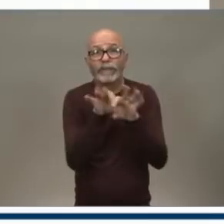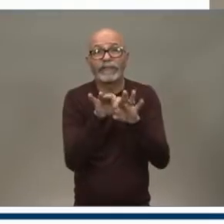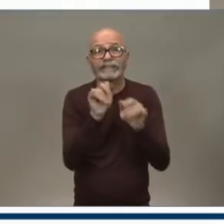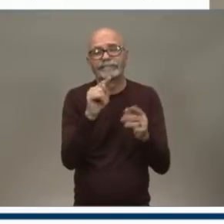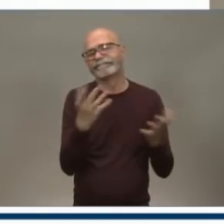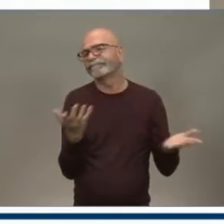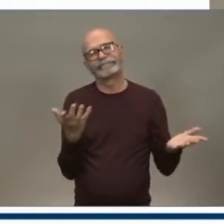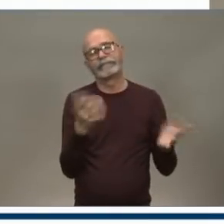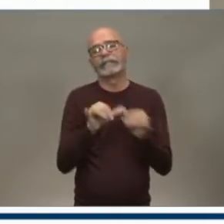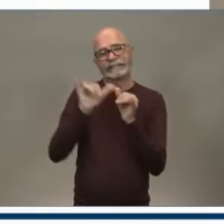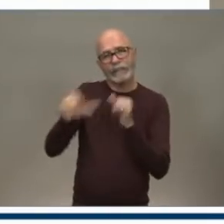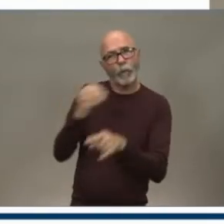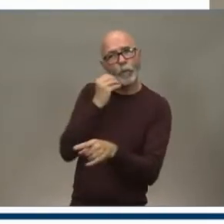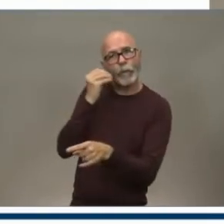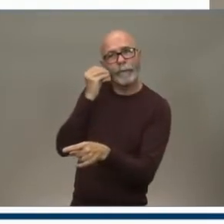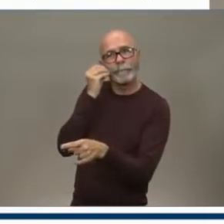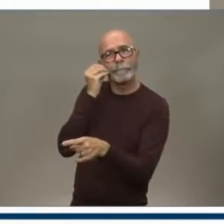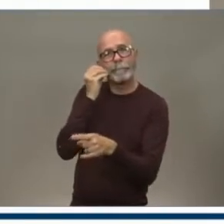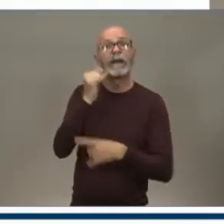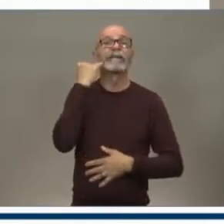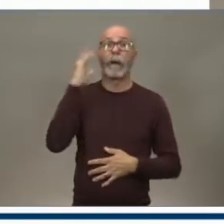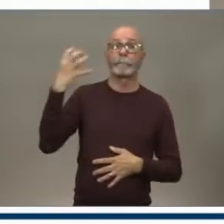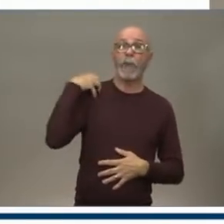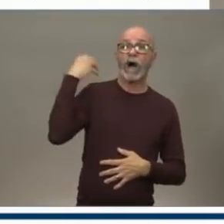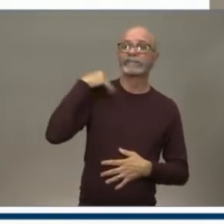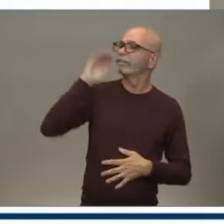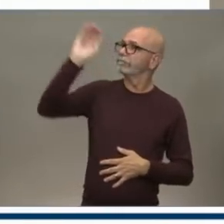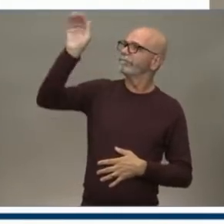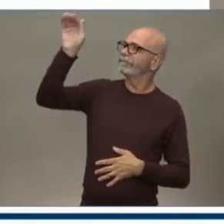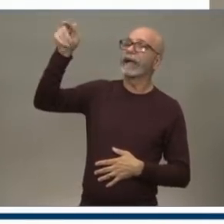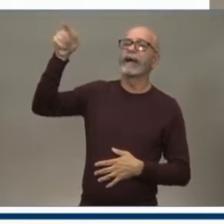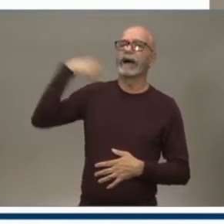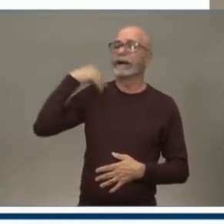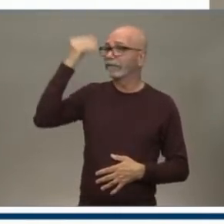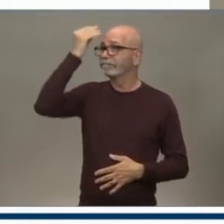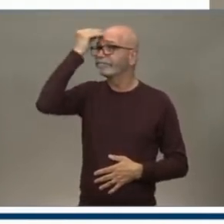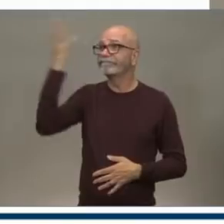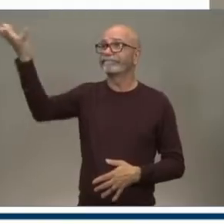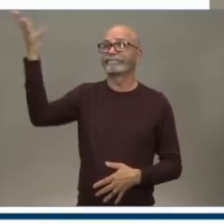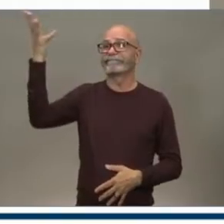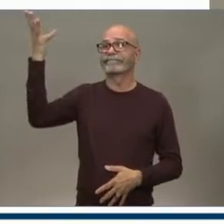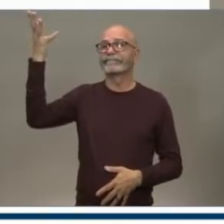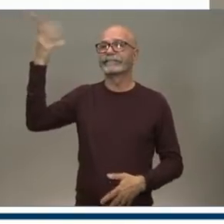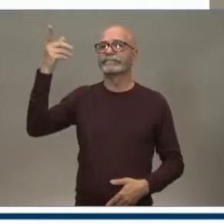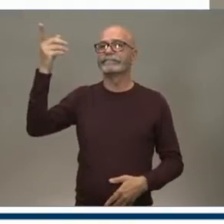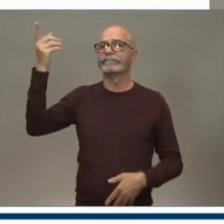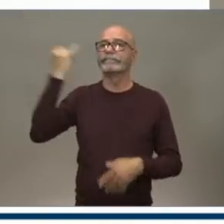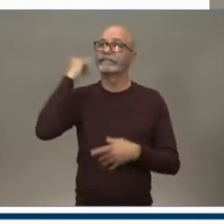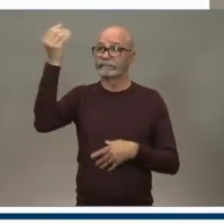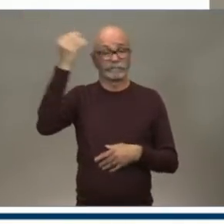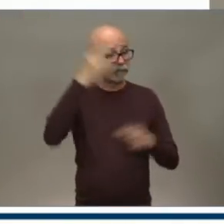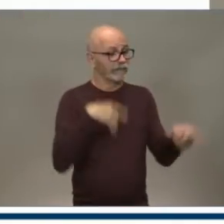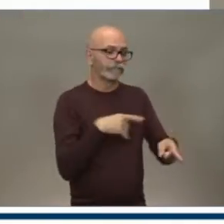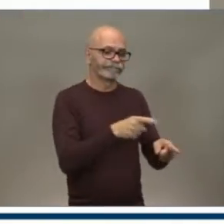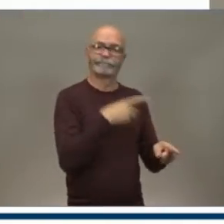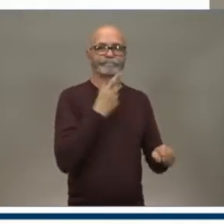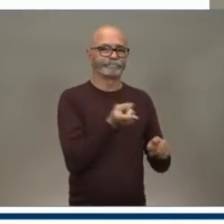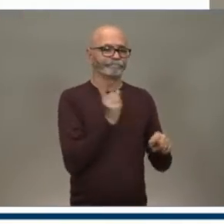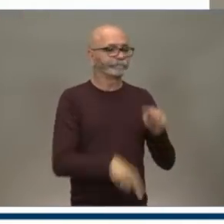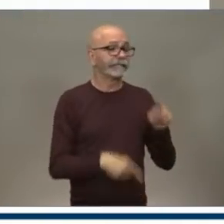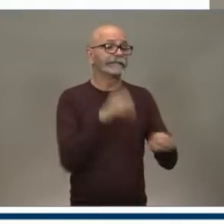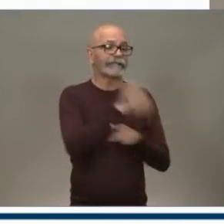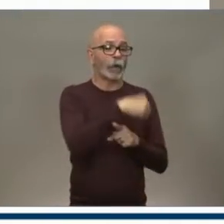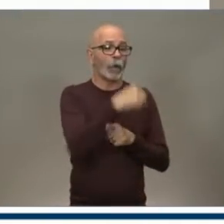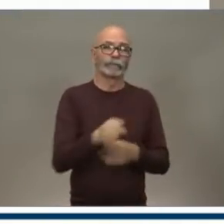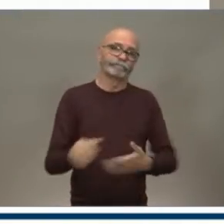that we're hearing some stories that our employers are saying that people need to come to work even though they're unwell. That's not helpful,